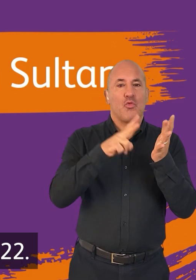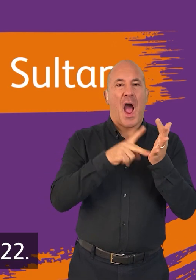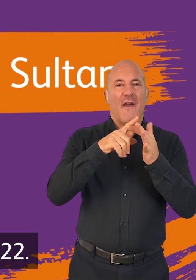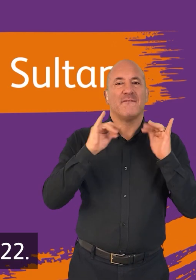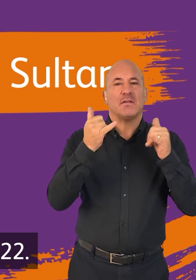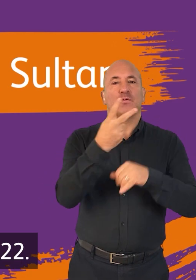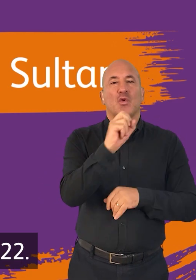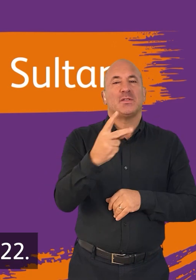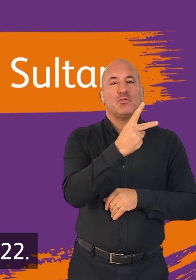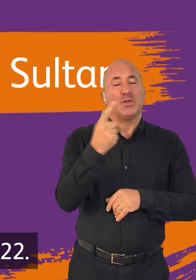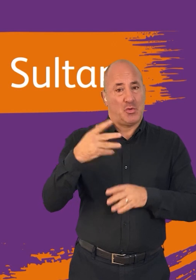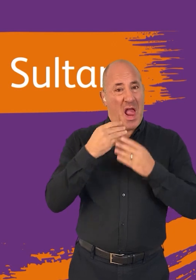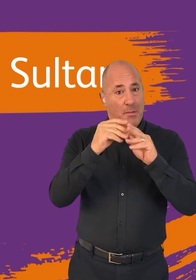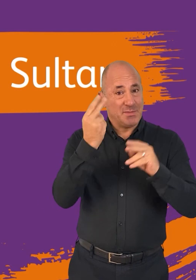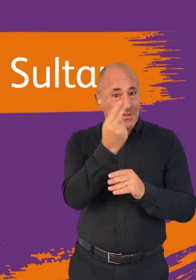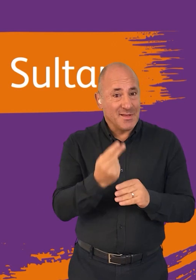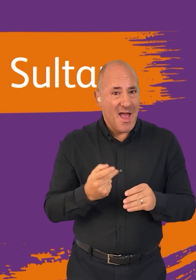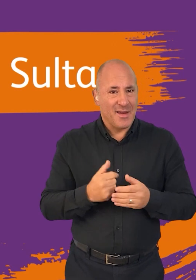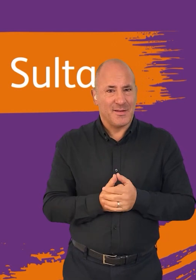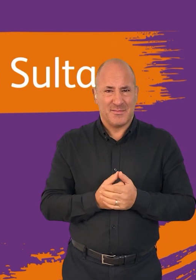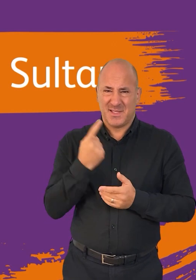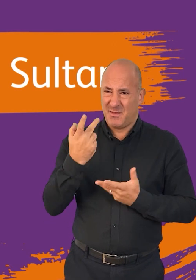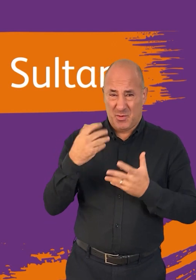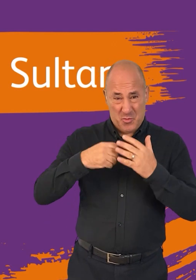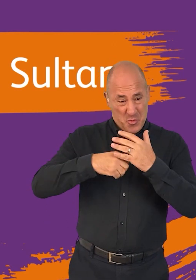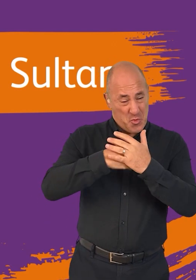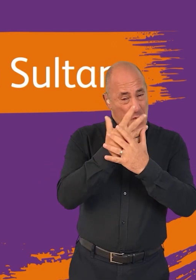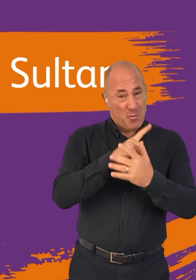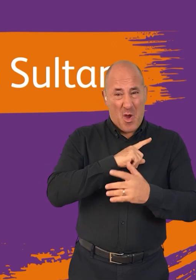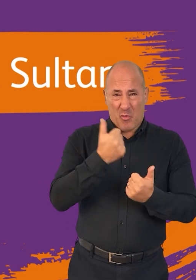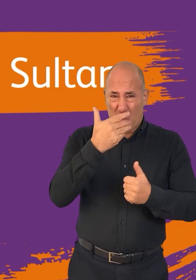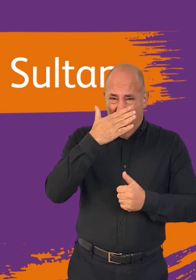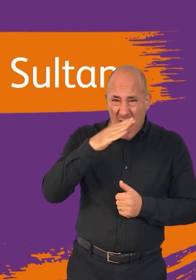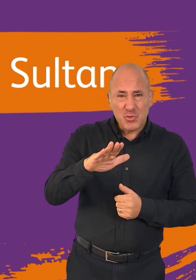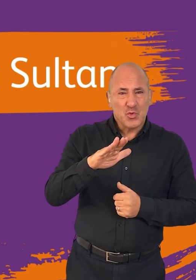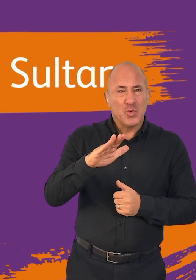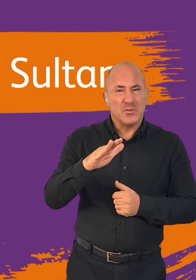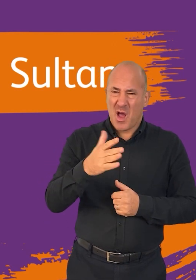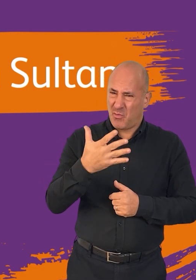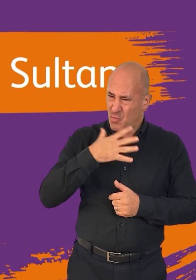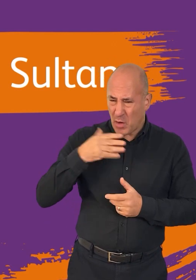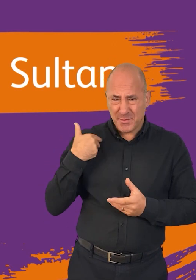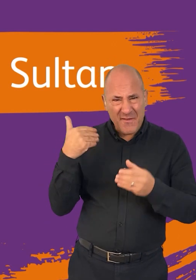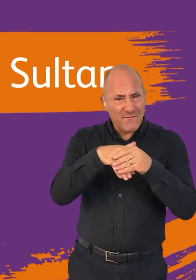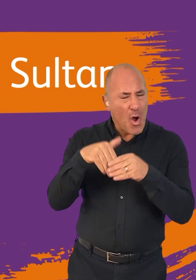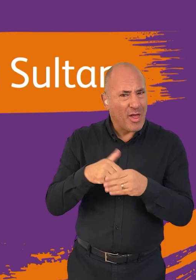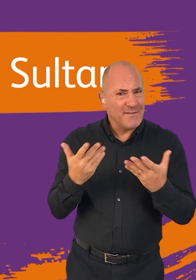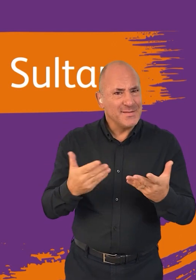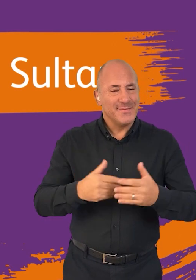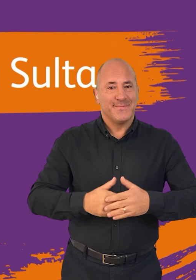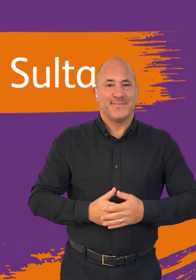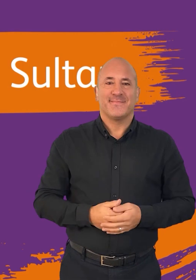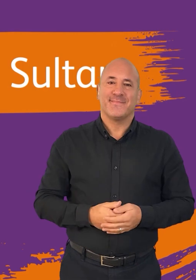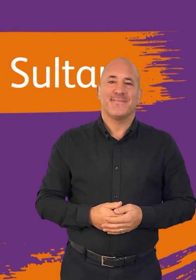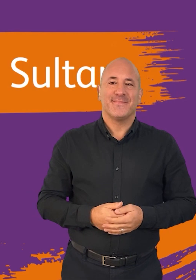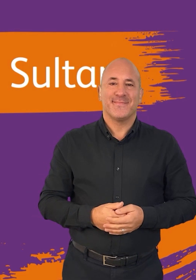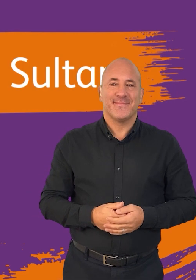Festival 2022. Shaheen has flourished thanks to his positive attitude and willingness to contribute.